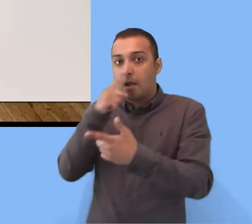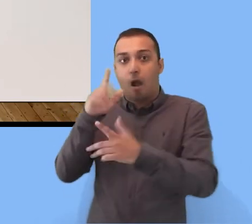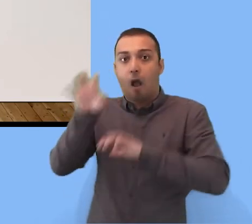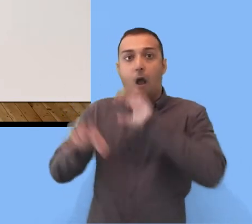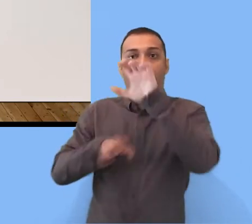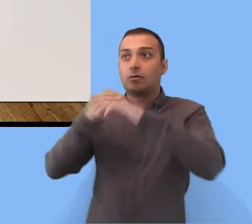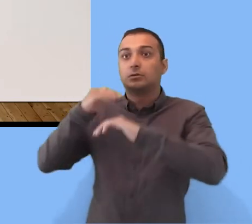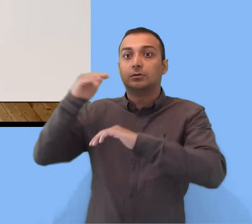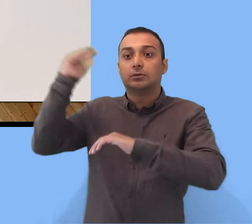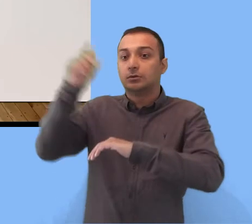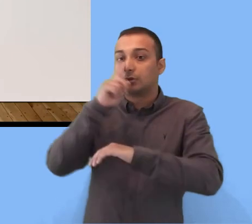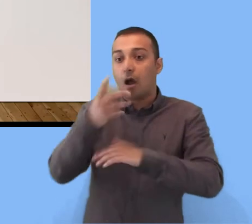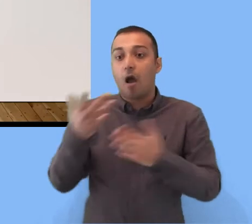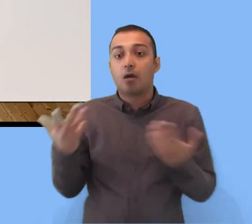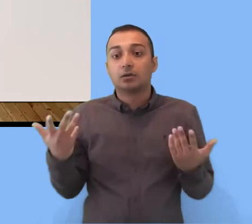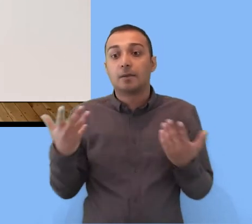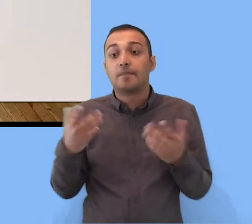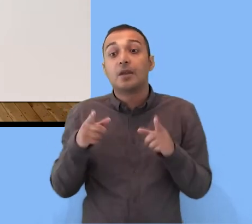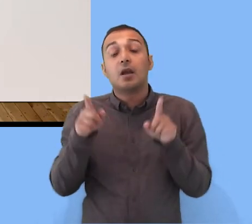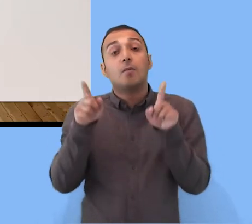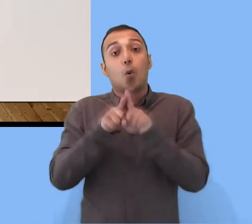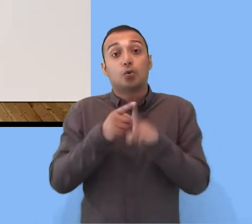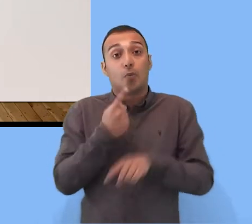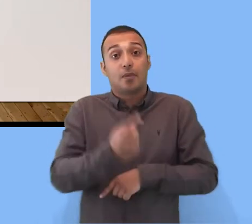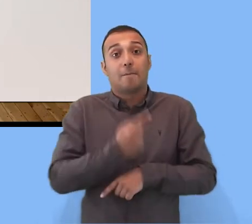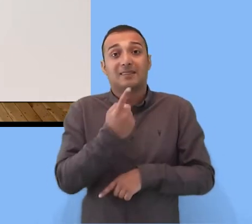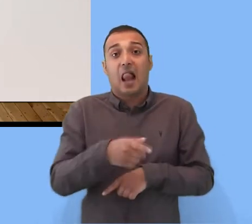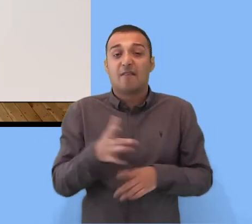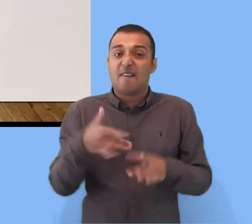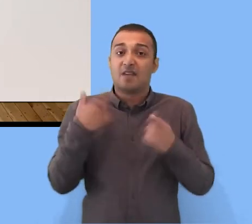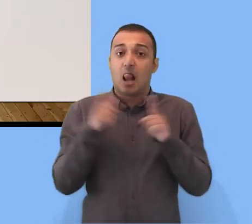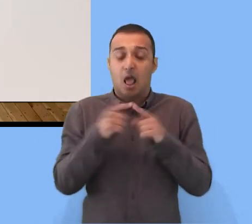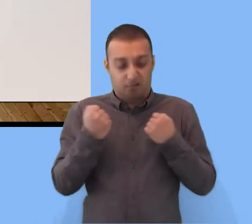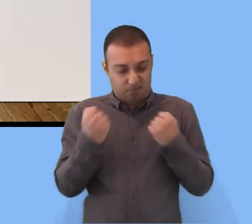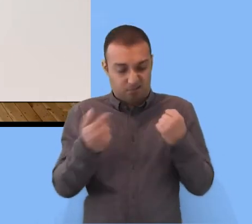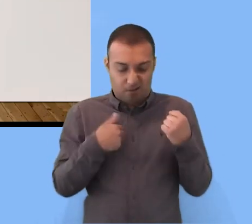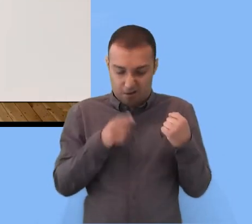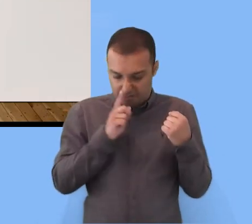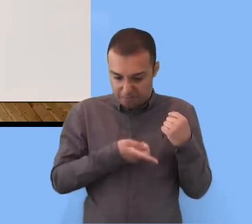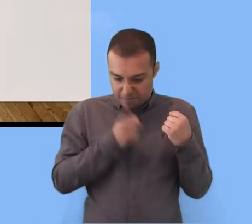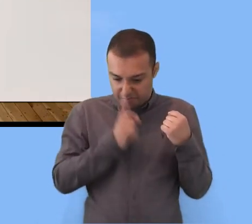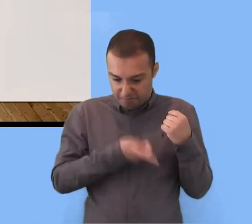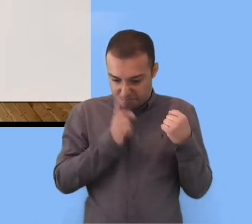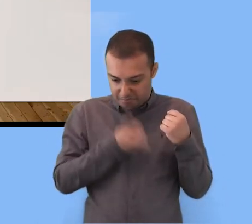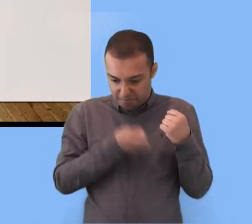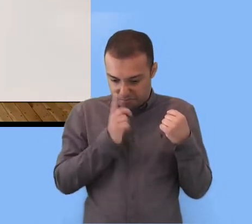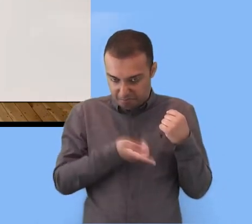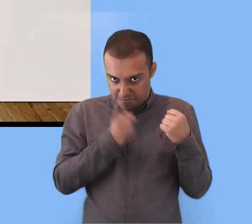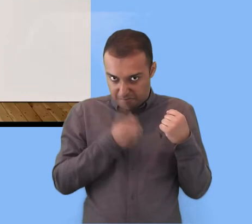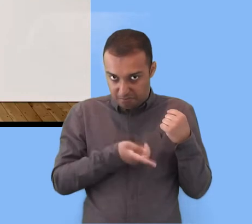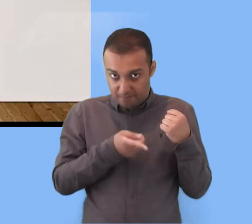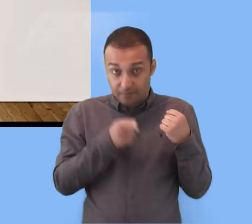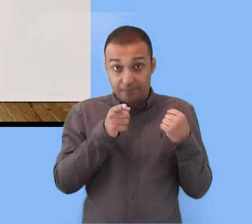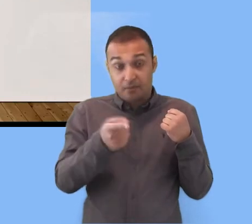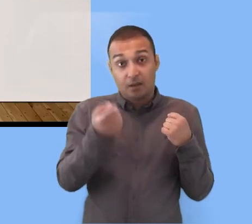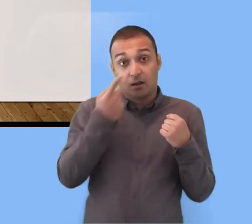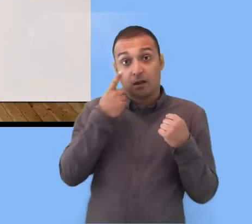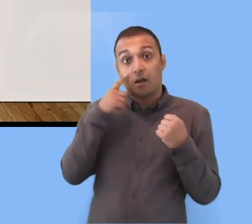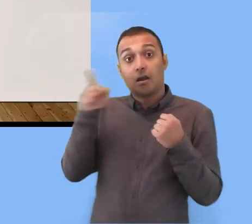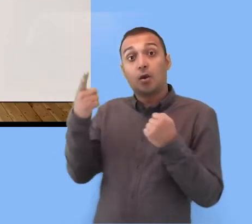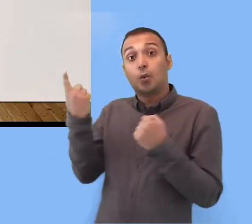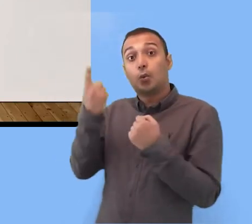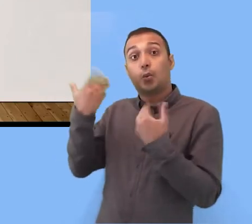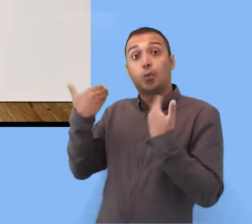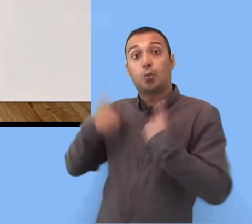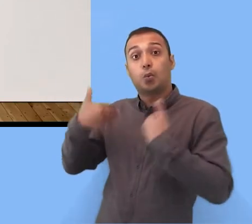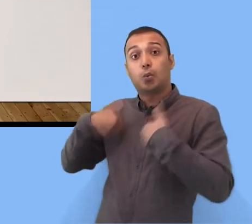wrong. If you ask families across the economic spectrum, they all have very high aspirations for their children. They want their